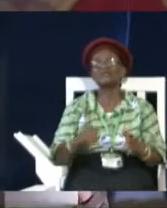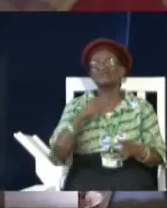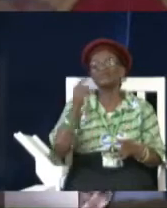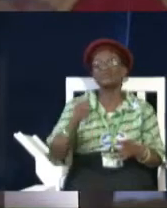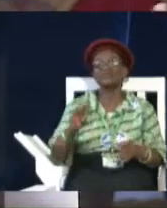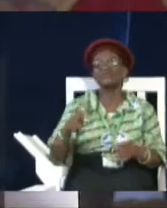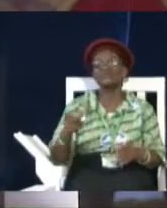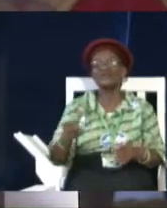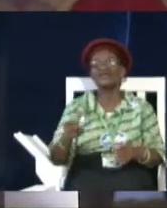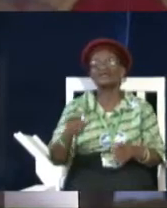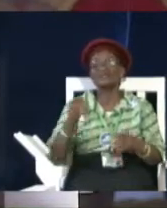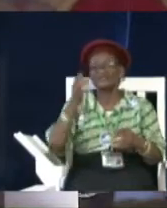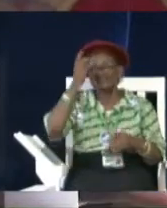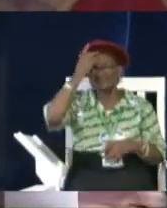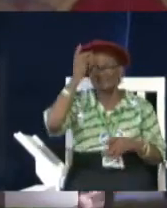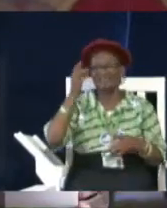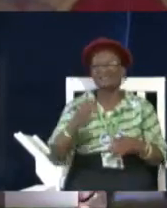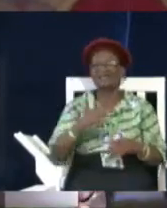and